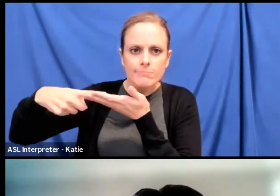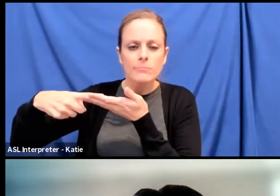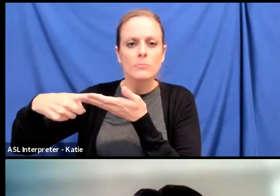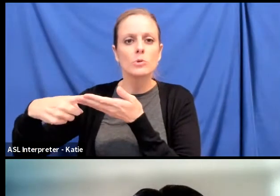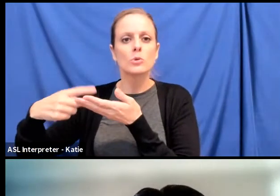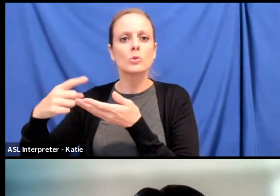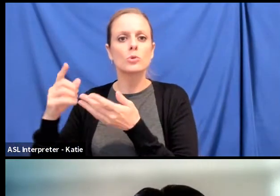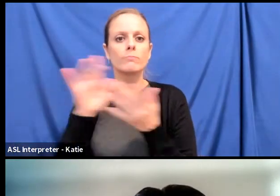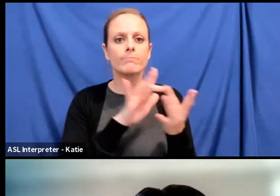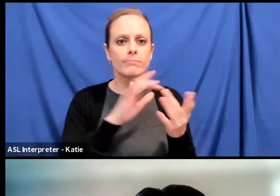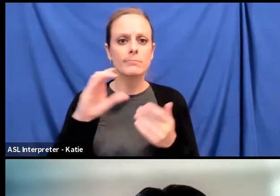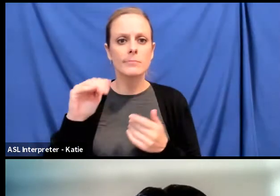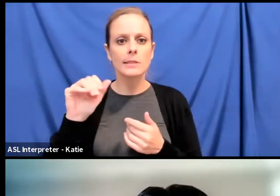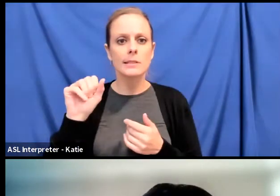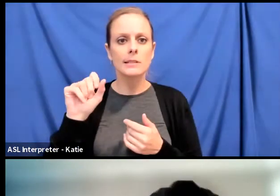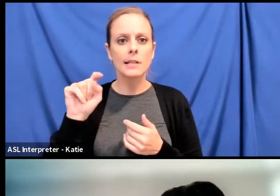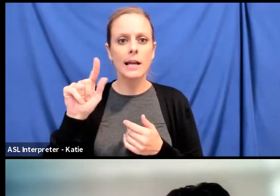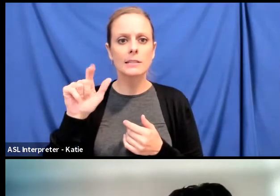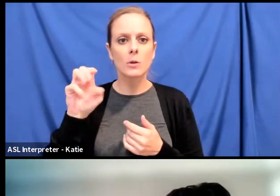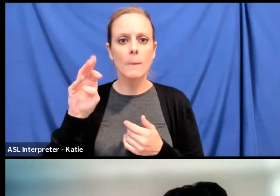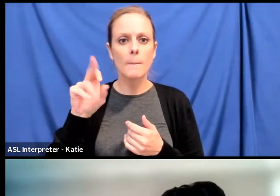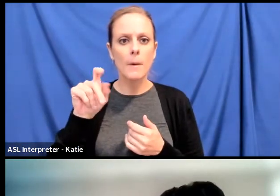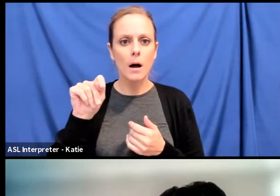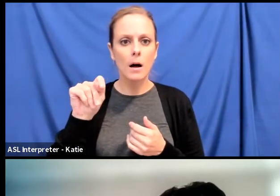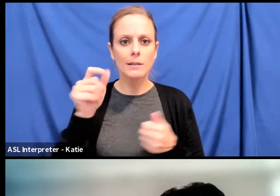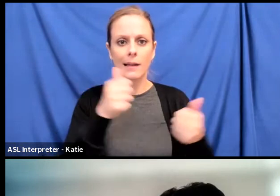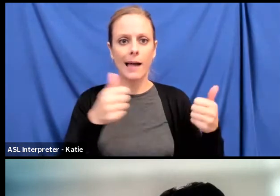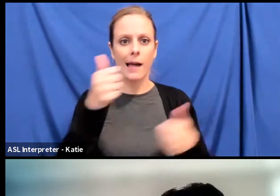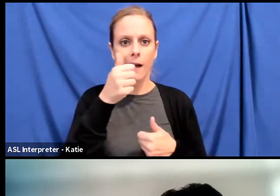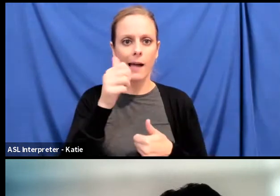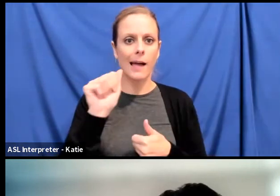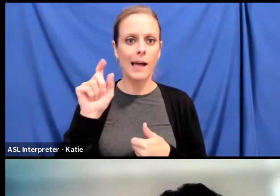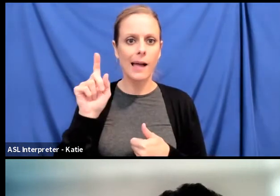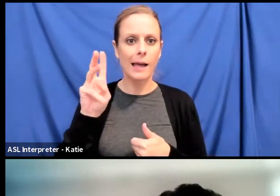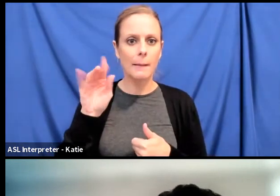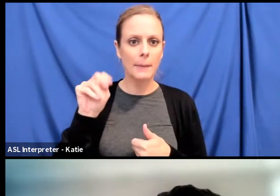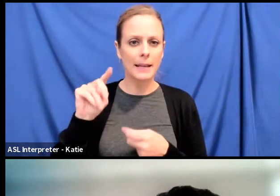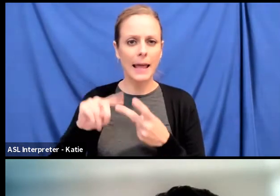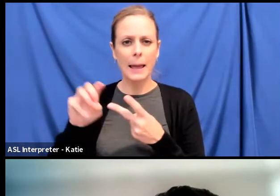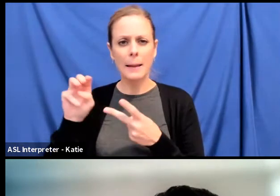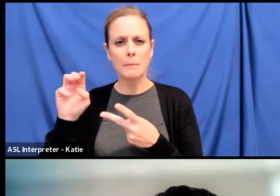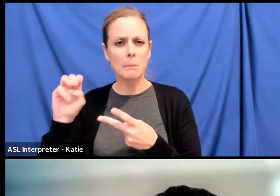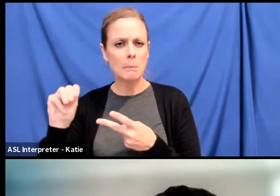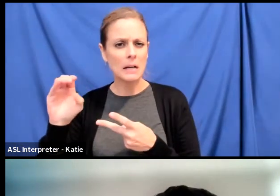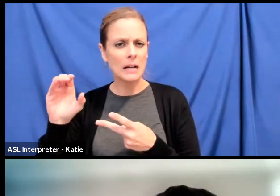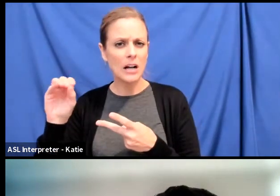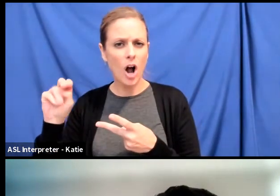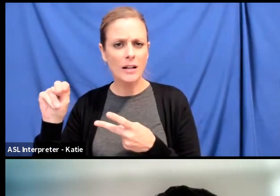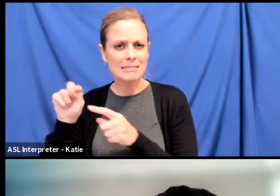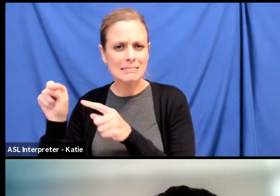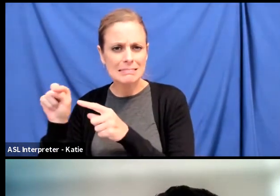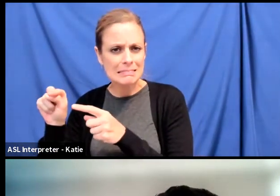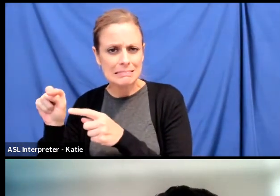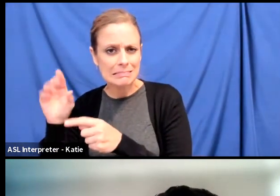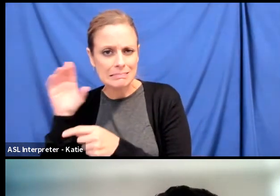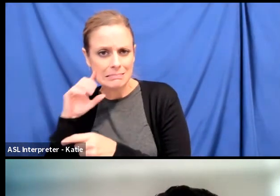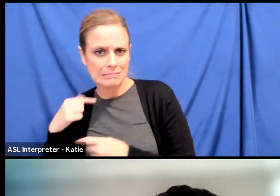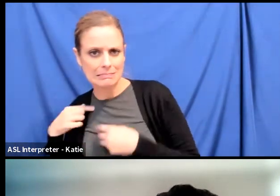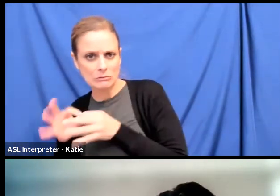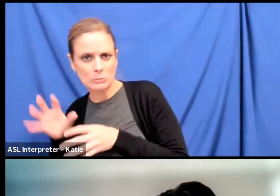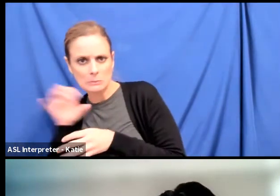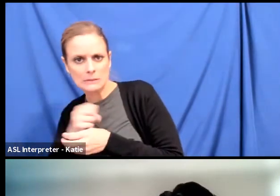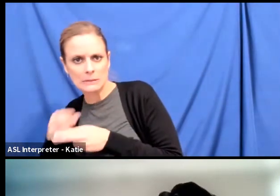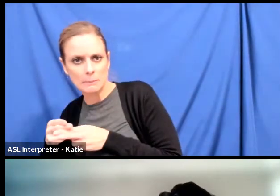Castlemont administration and McClymonds administration to think about how do we engage the kids in actually